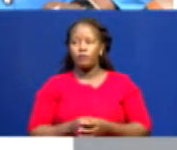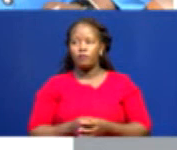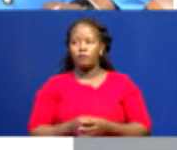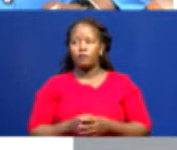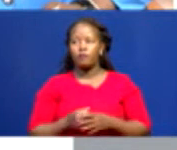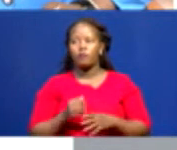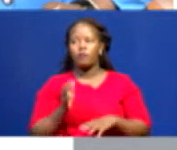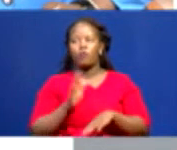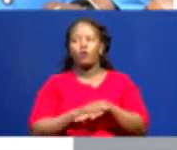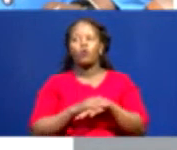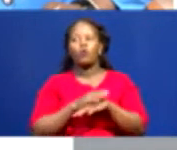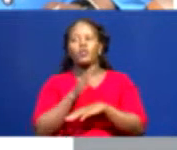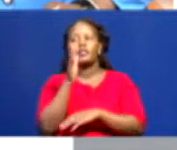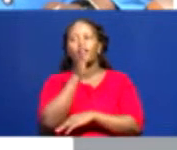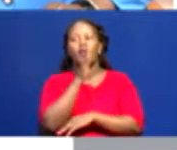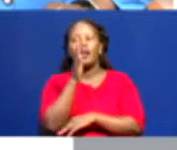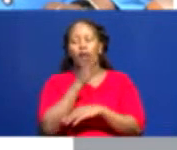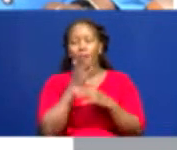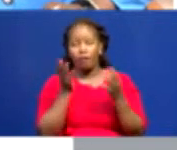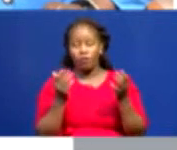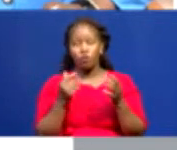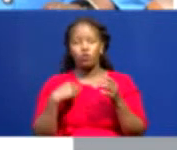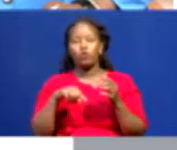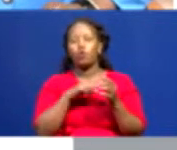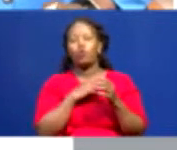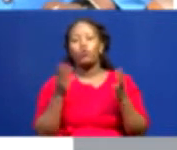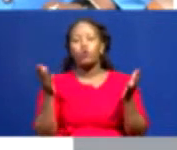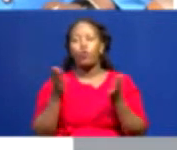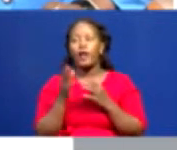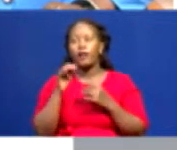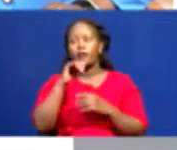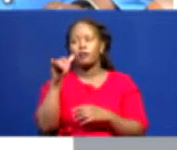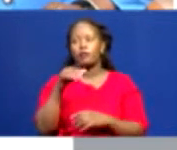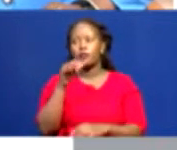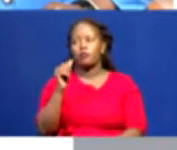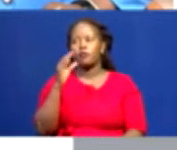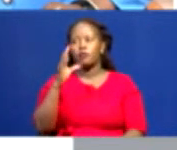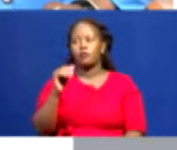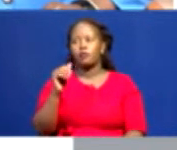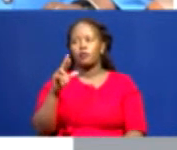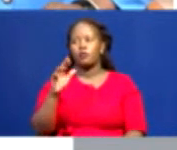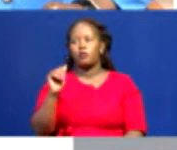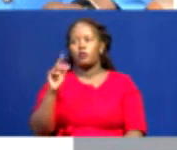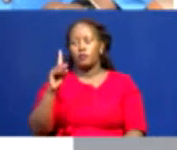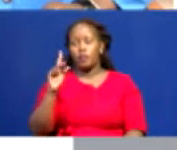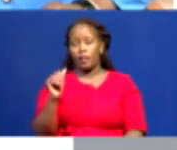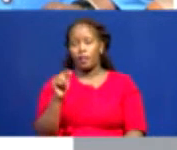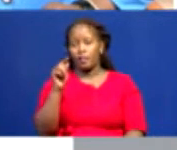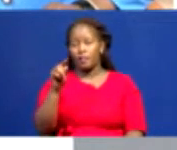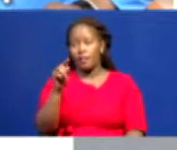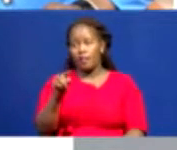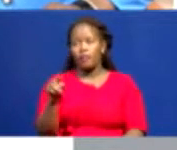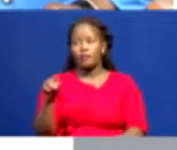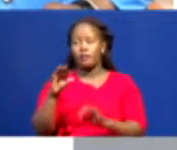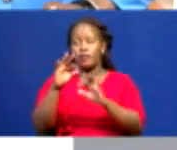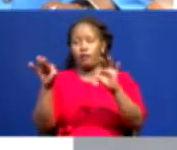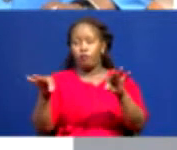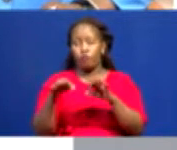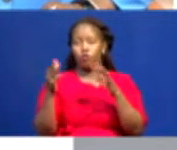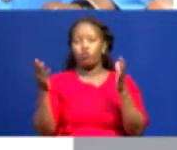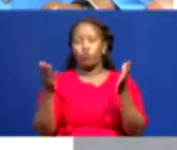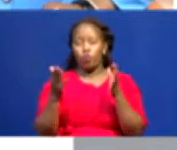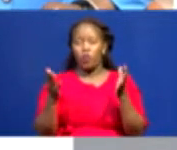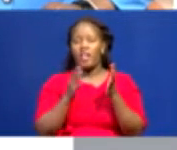Good afternoon, Irene. As you said, we are at Jacaranda grounds. That is very correct. This is the grounds, one of the grounds where